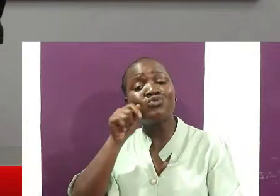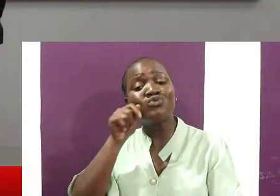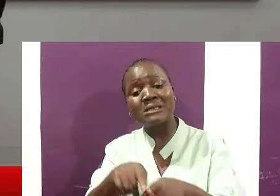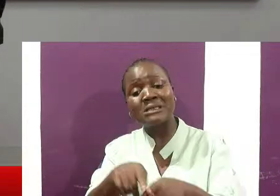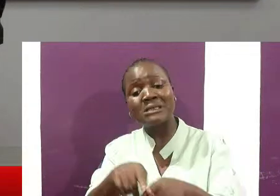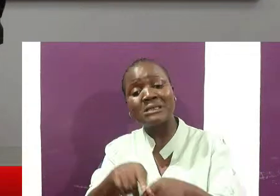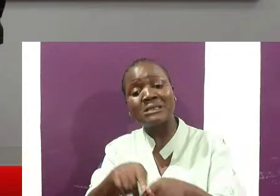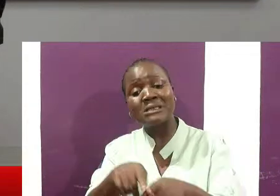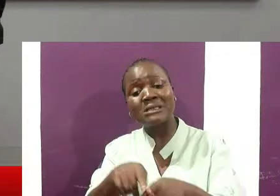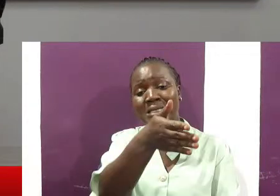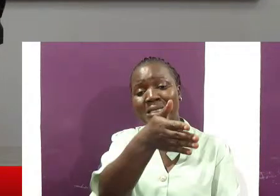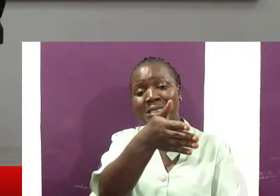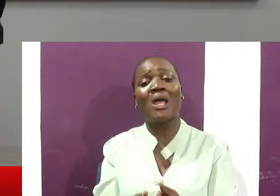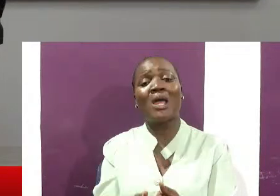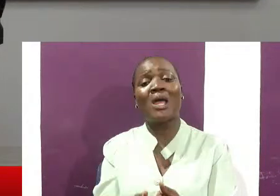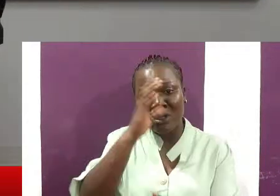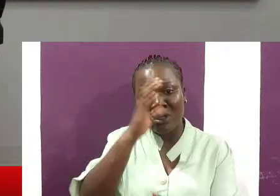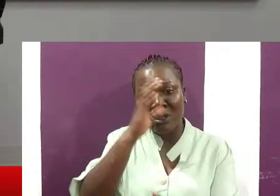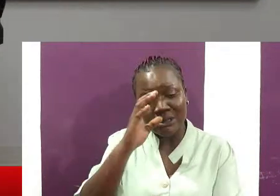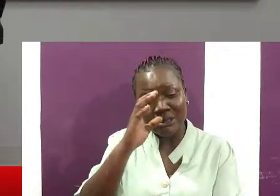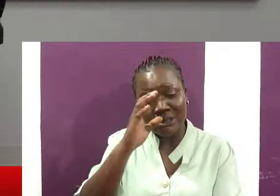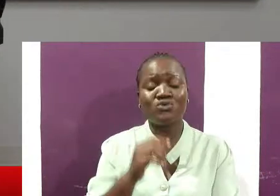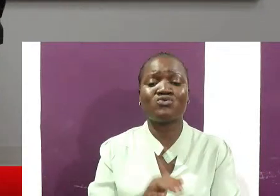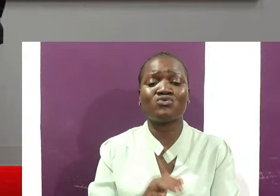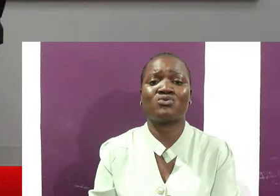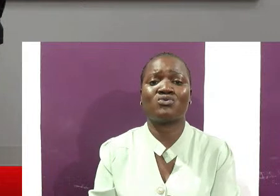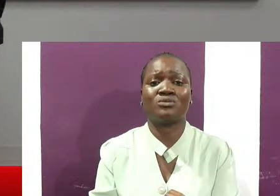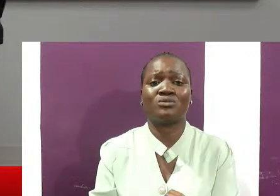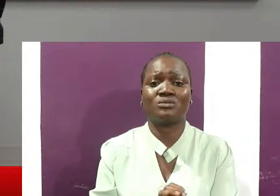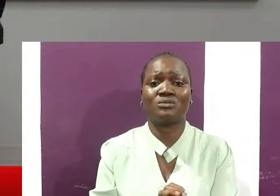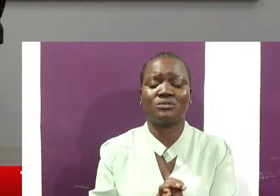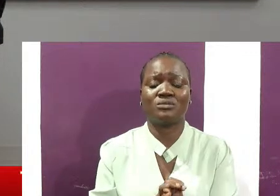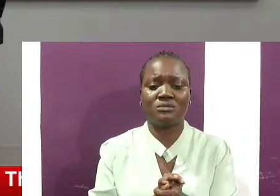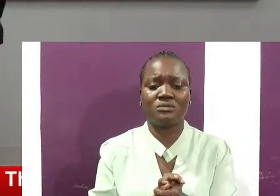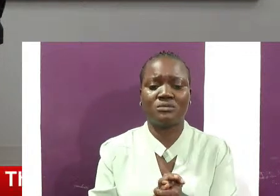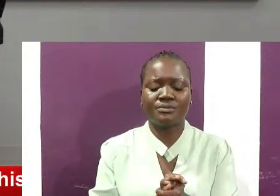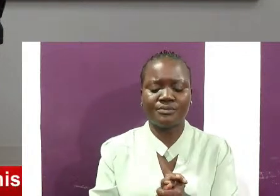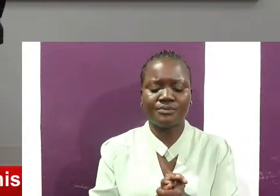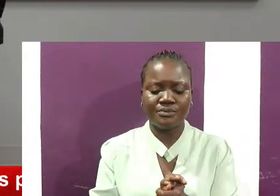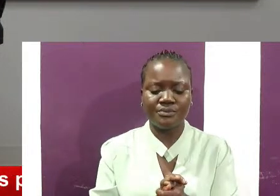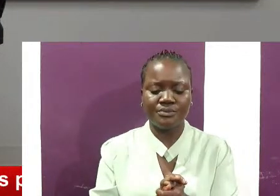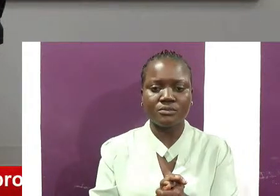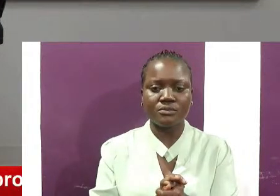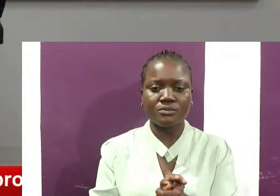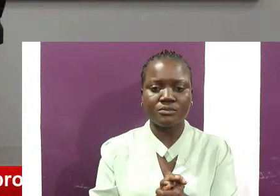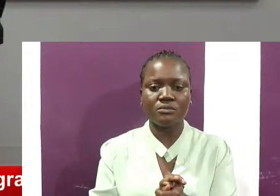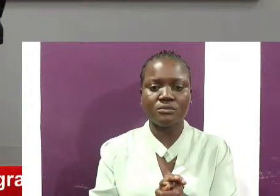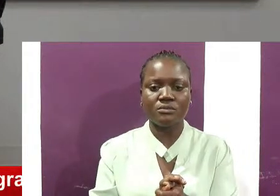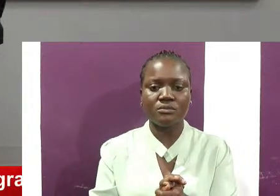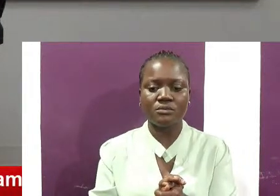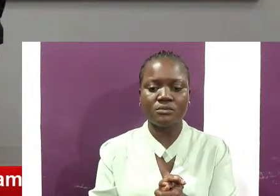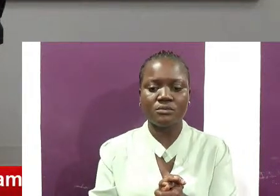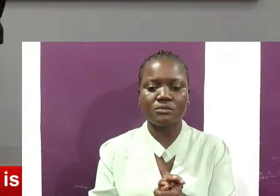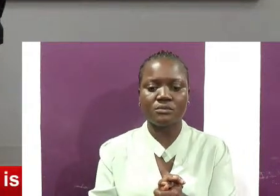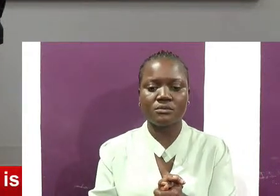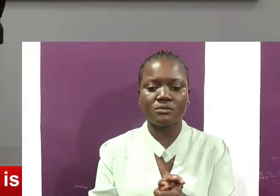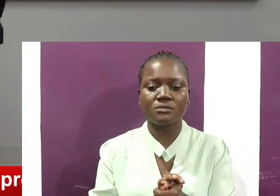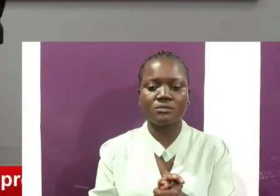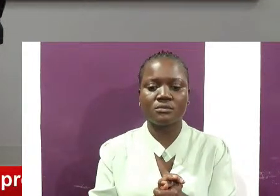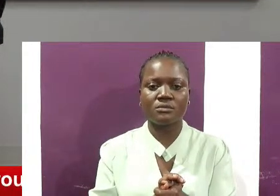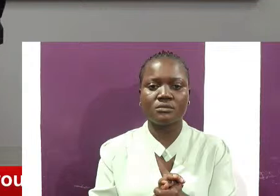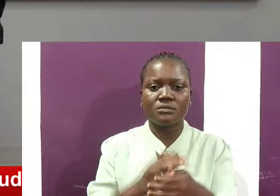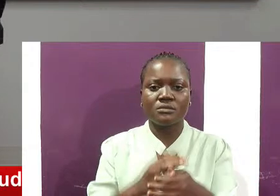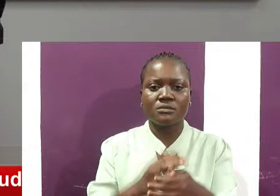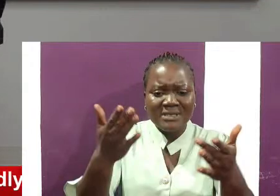In fact, Jesus answers a very puzzling way by saying, who is my mother and who are my brothers?